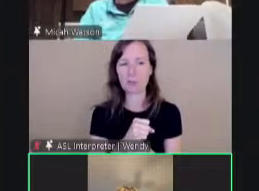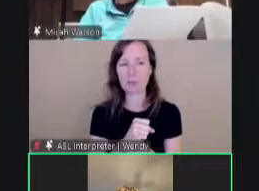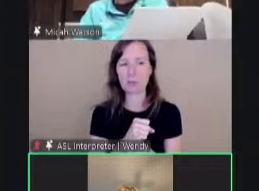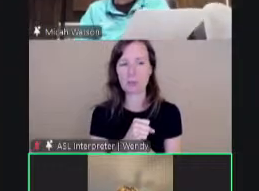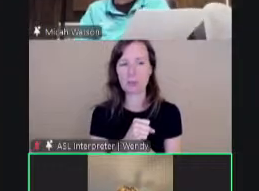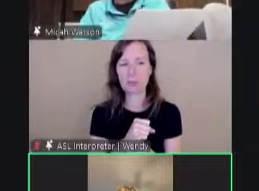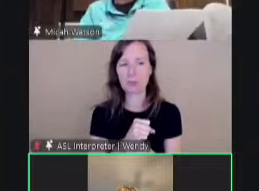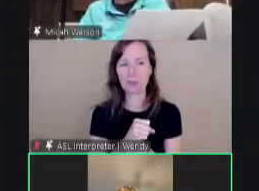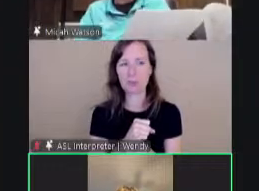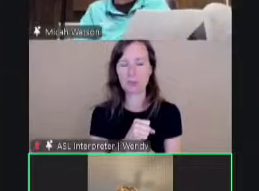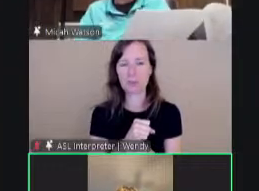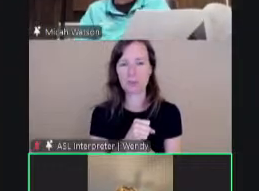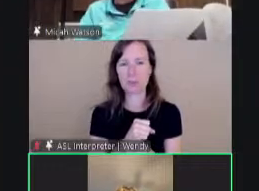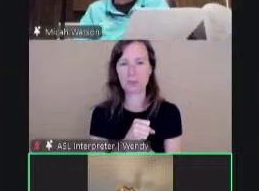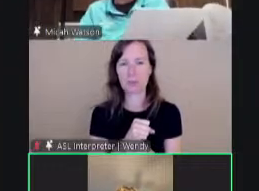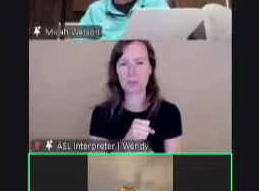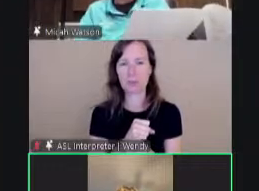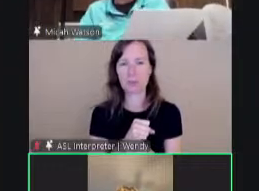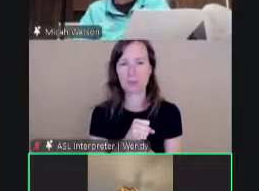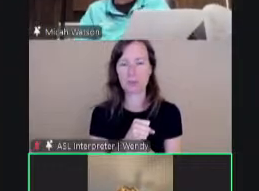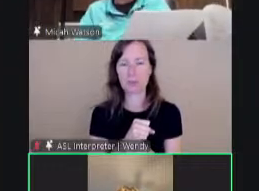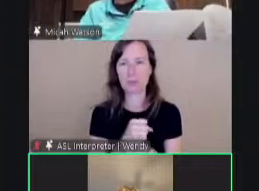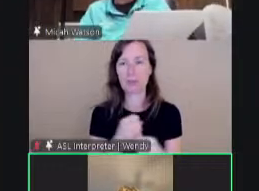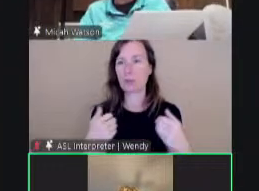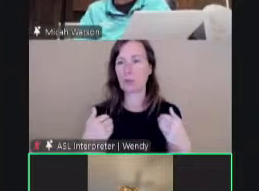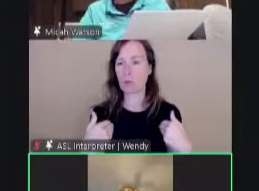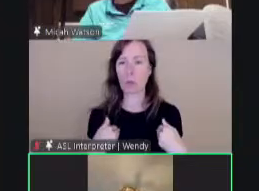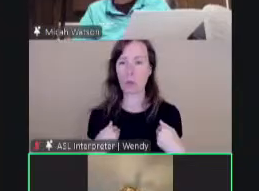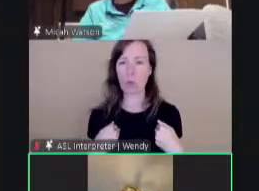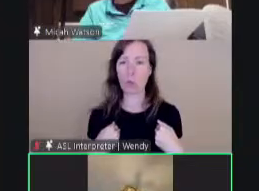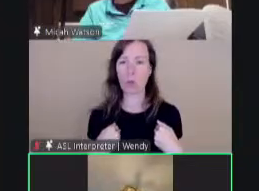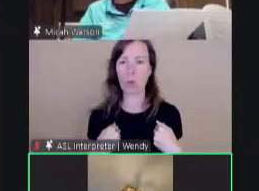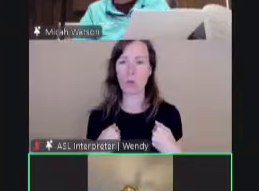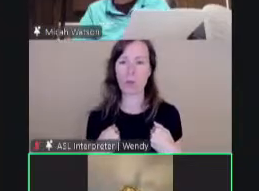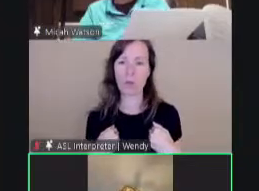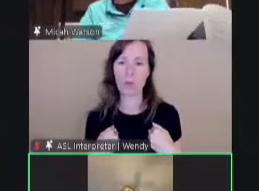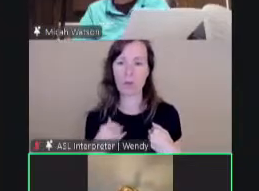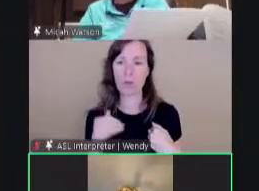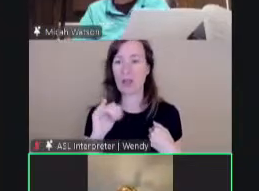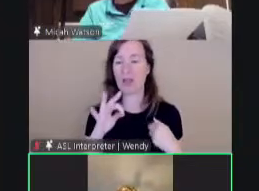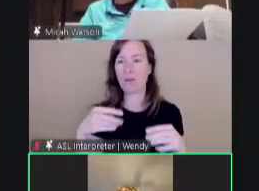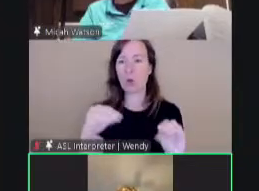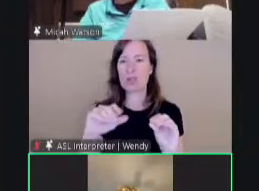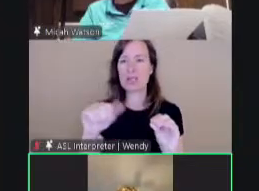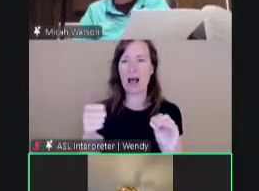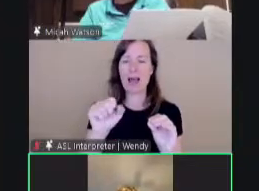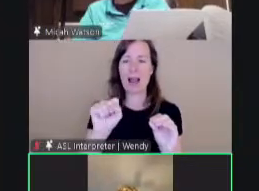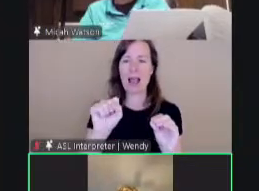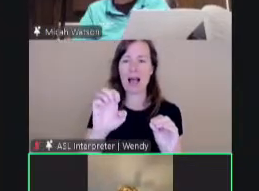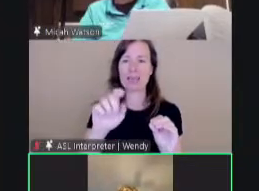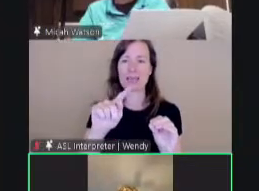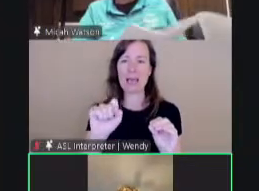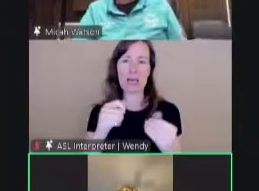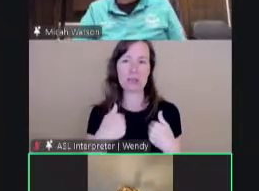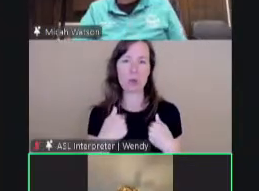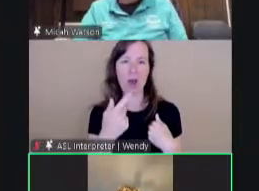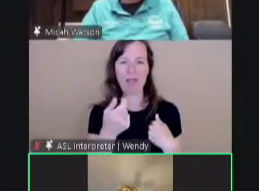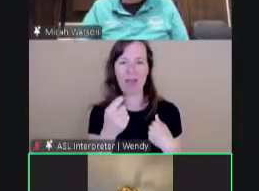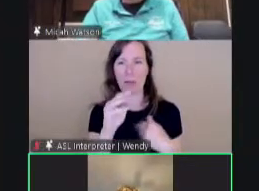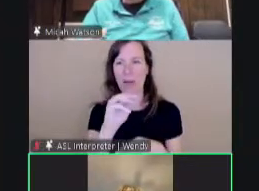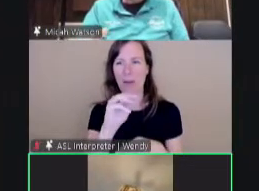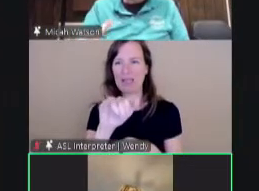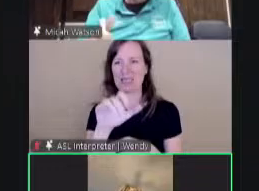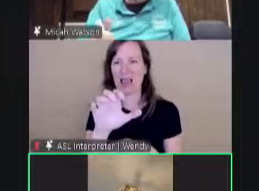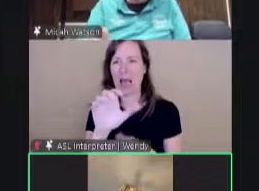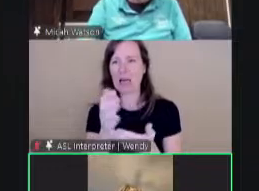basically you have, if you sell any assets, we have a little bit of miscellaneous income that comes